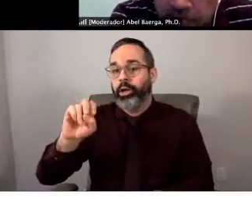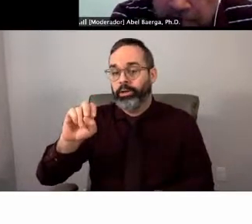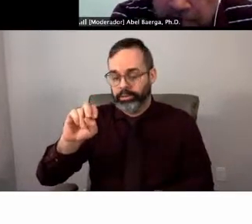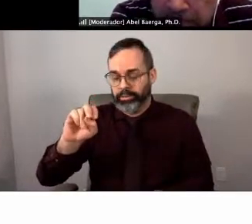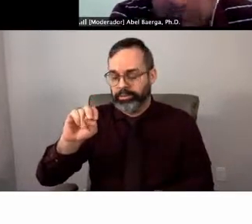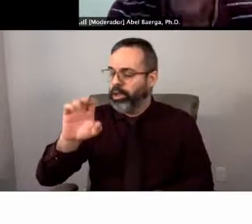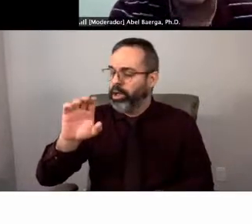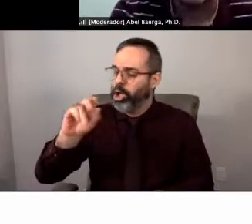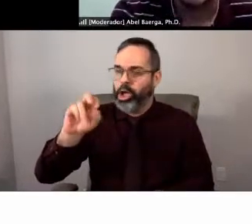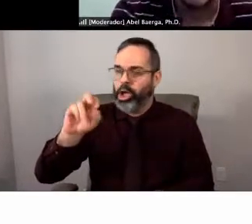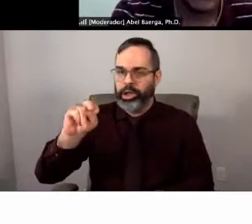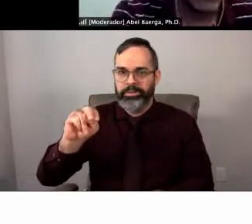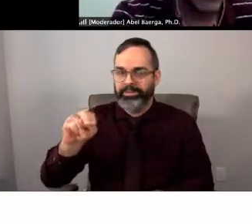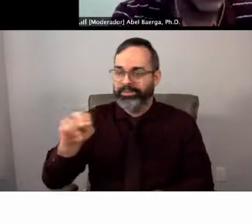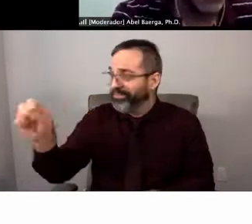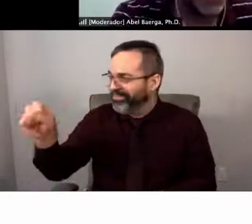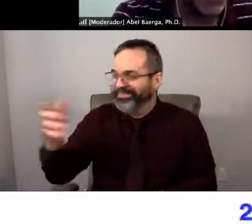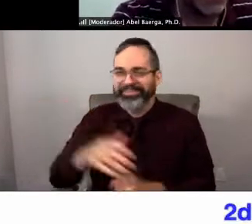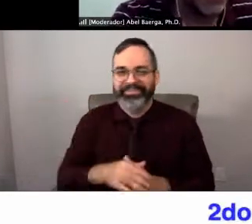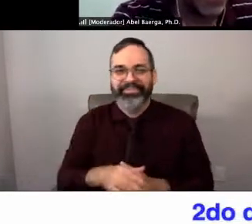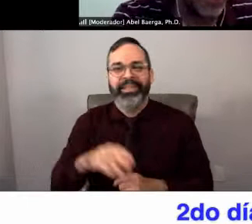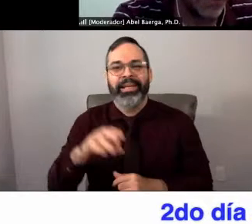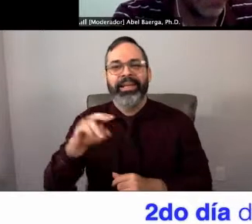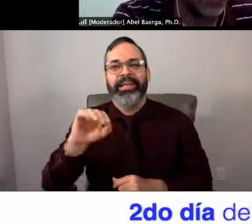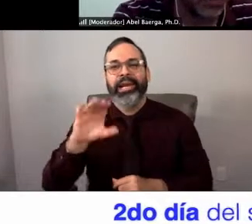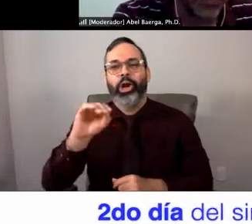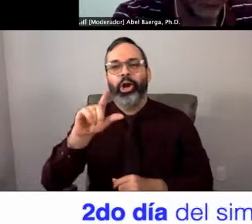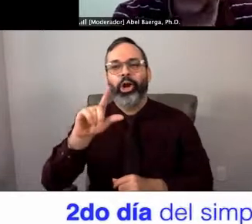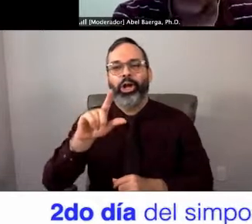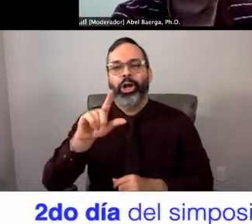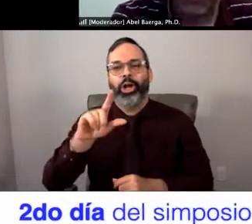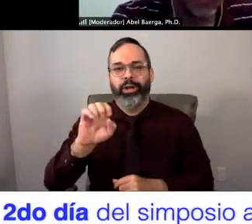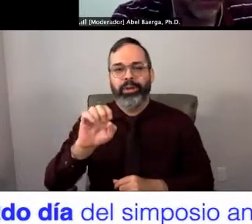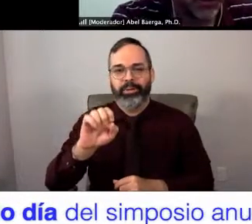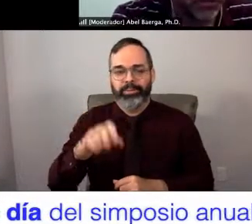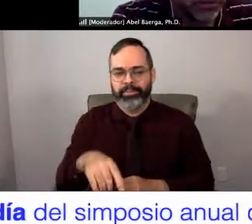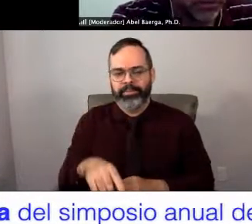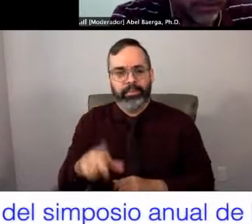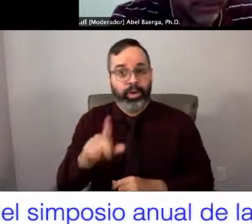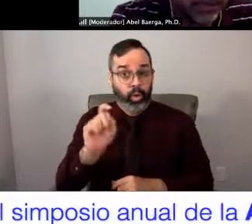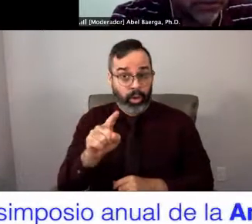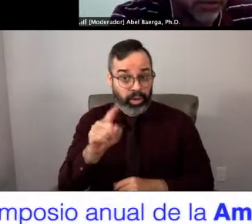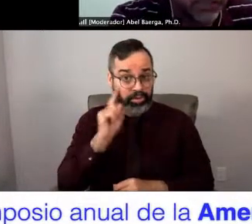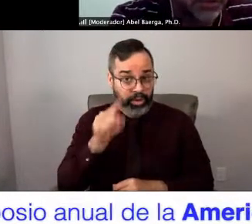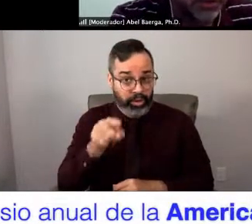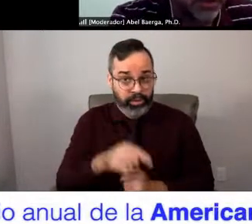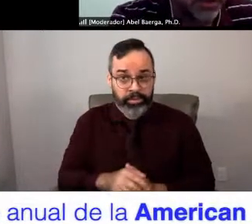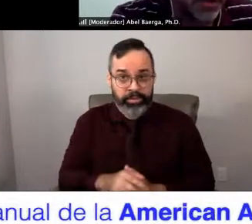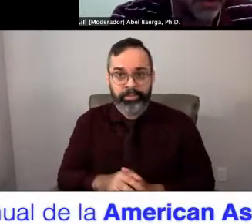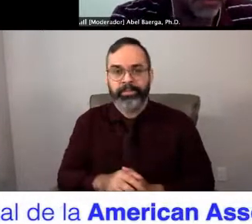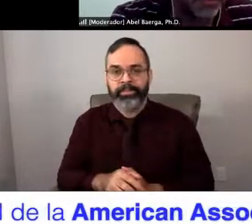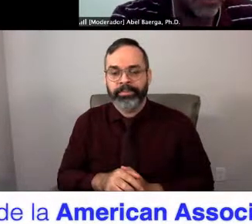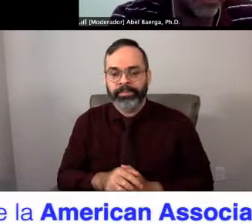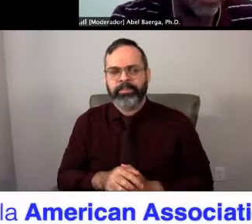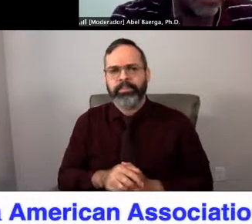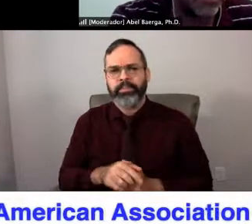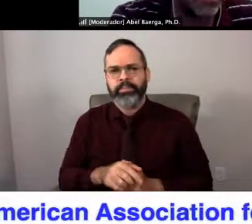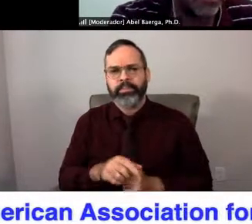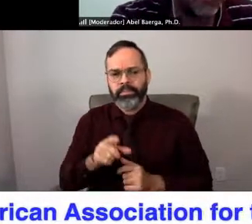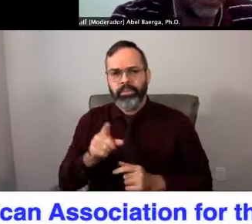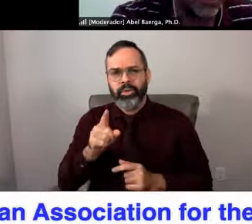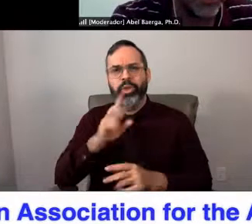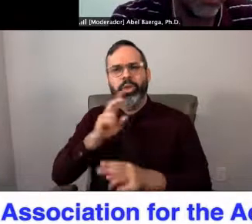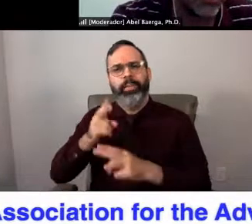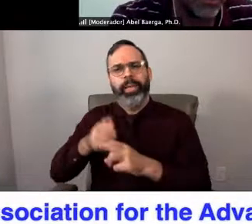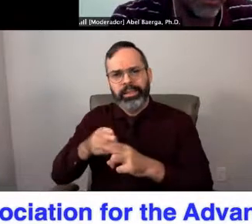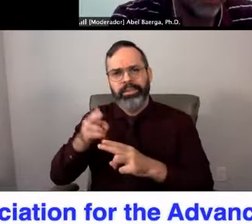Yes. Yeah, Nicole. Yes. So there's a question for you. So as you mentioned, the